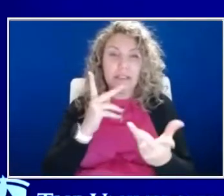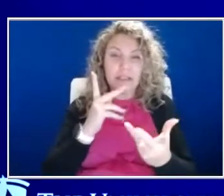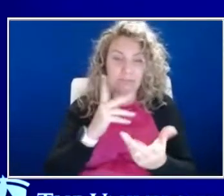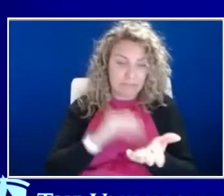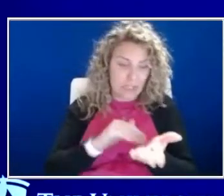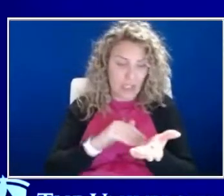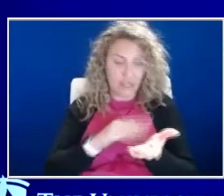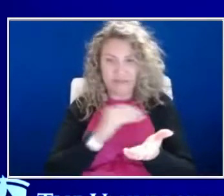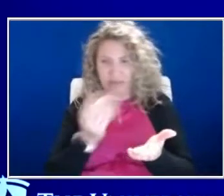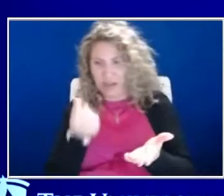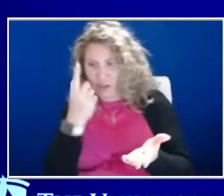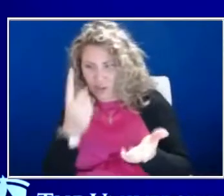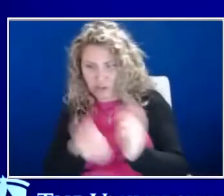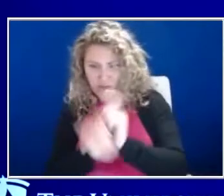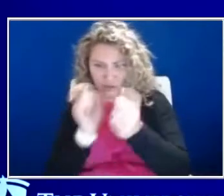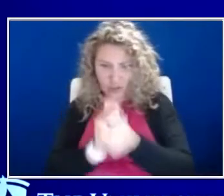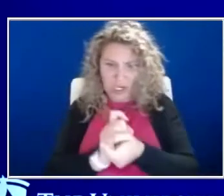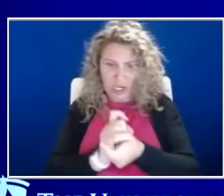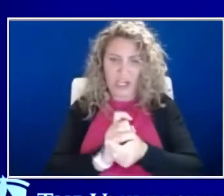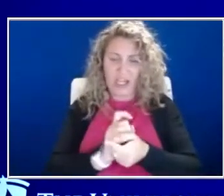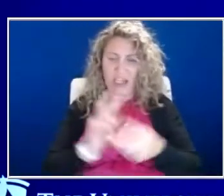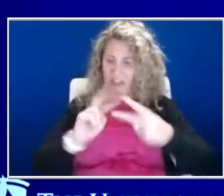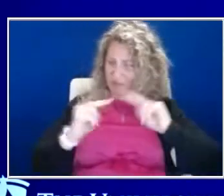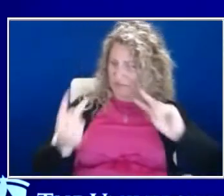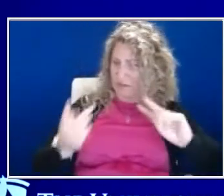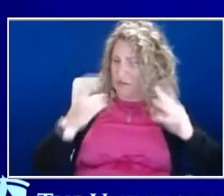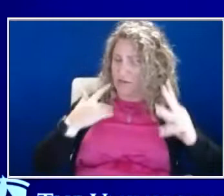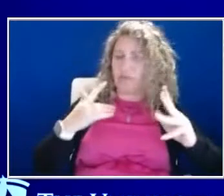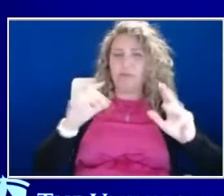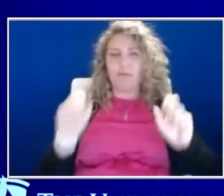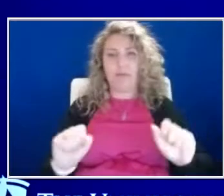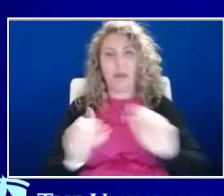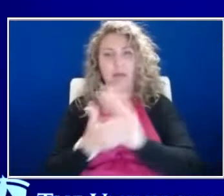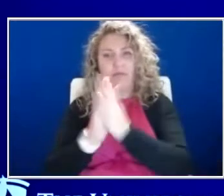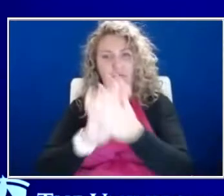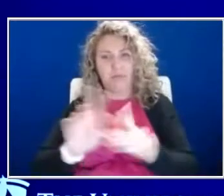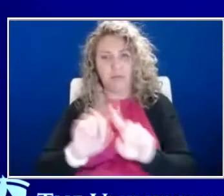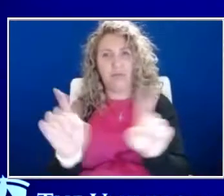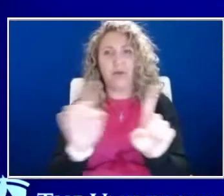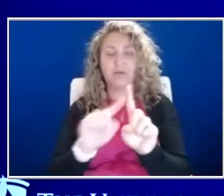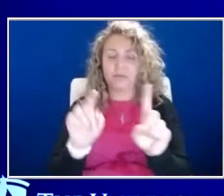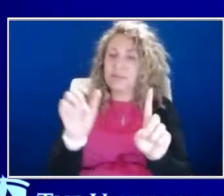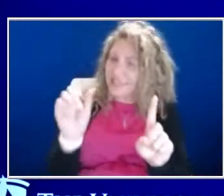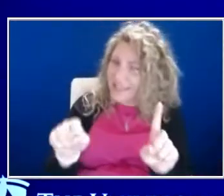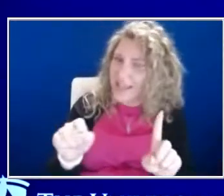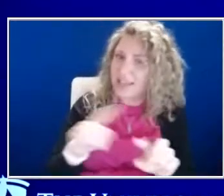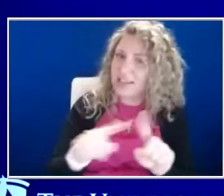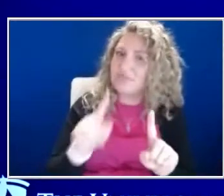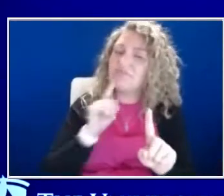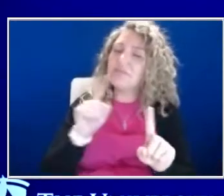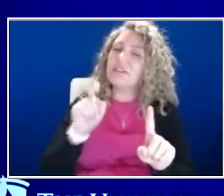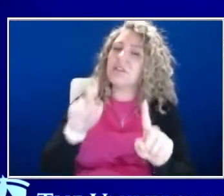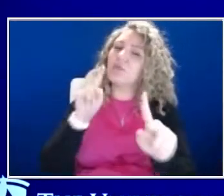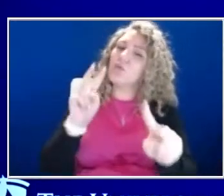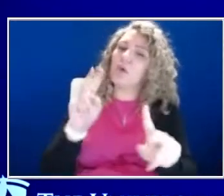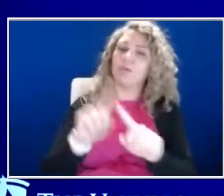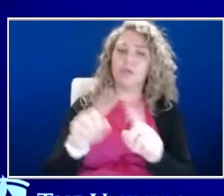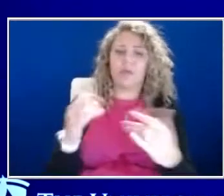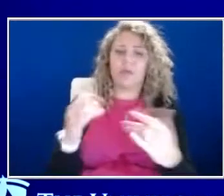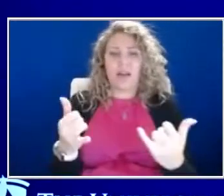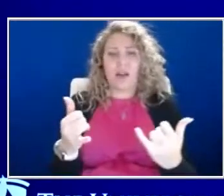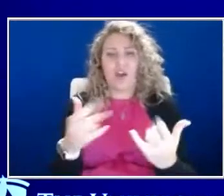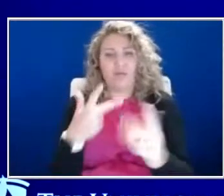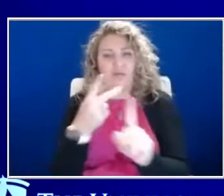can mutate, can have differences. Certainly, I think we need to continue to be on the lookout for those, but right now our vaccines continue to